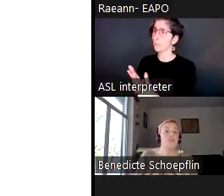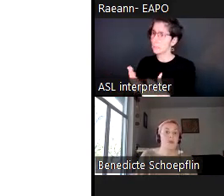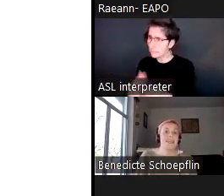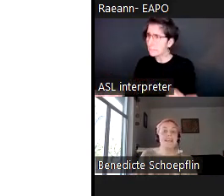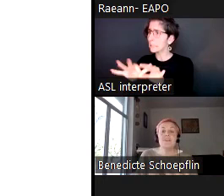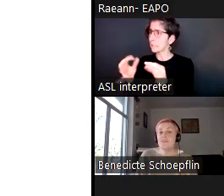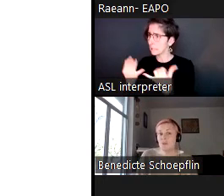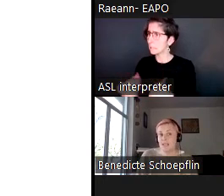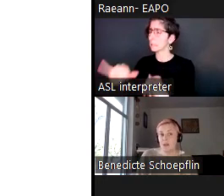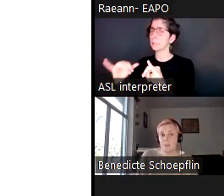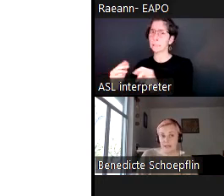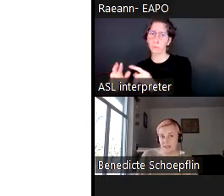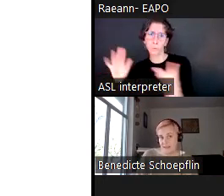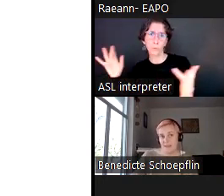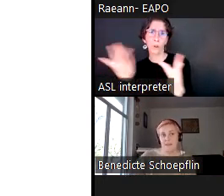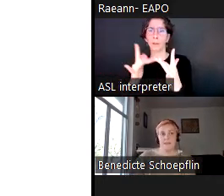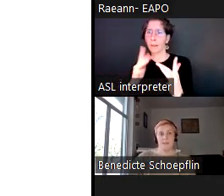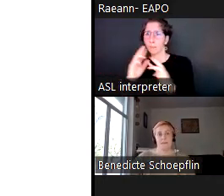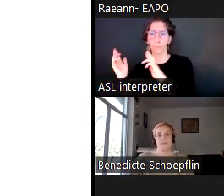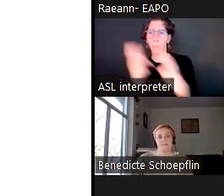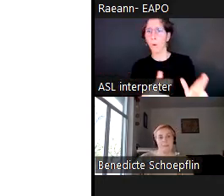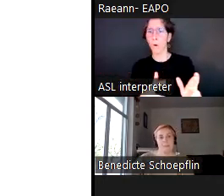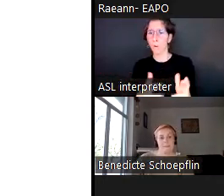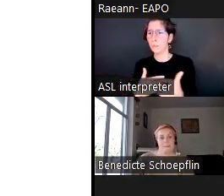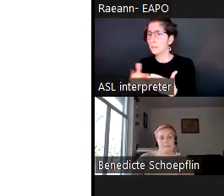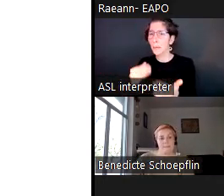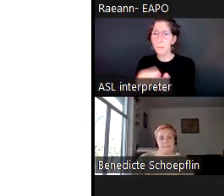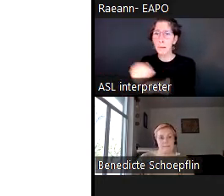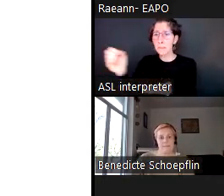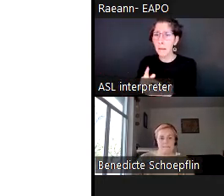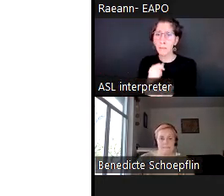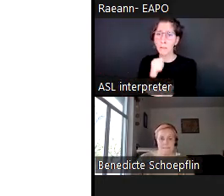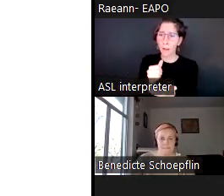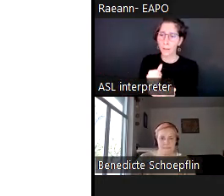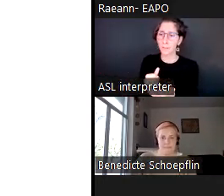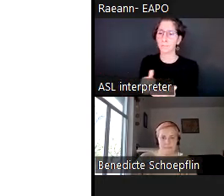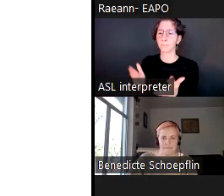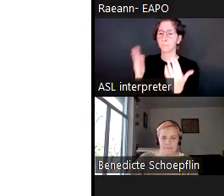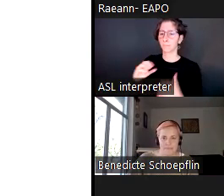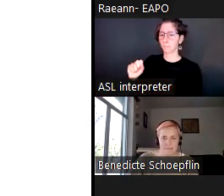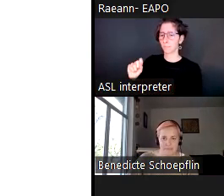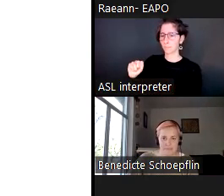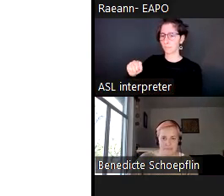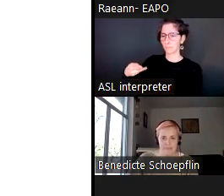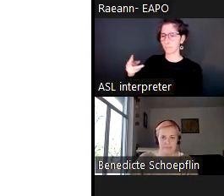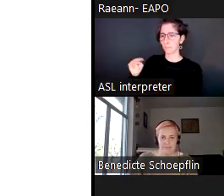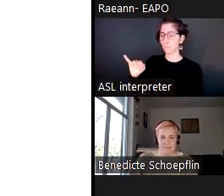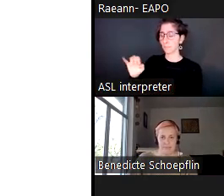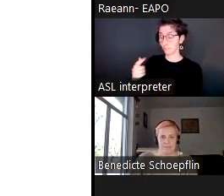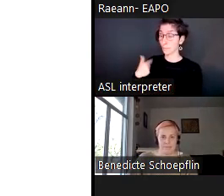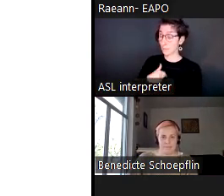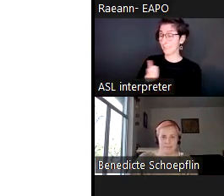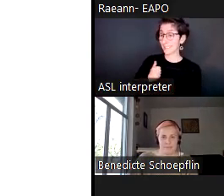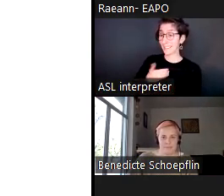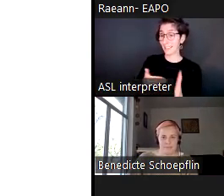worth doing, even if they don't get it all back? So the Canadian Anti-Fraud, we don't investigate. But what happens with